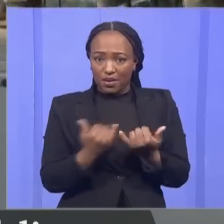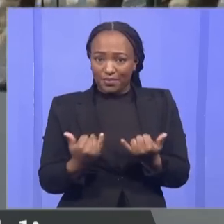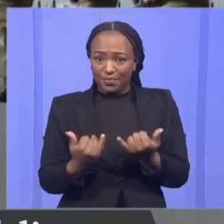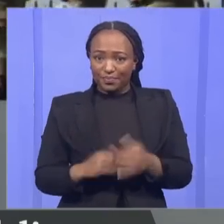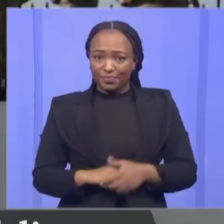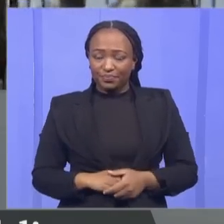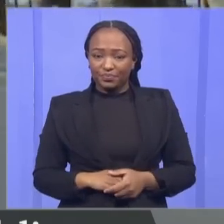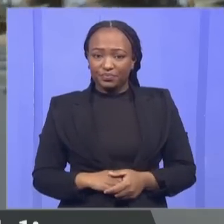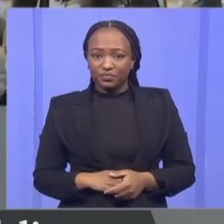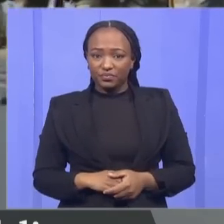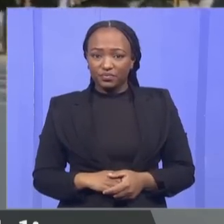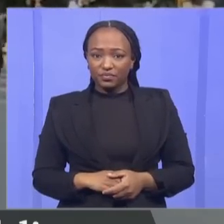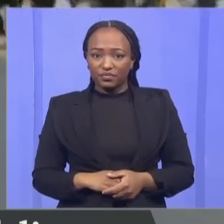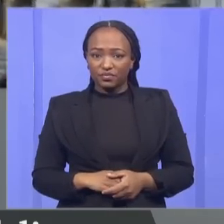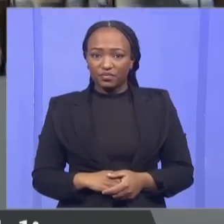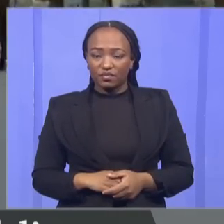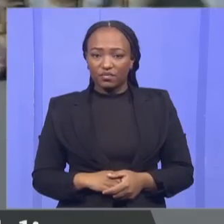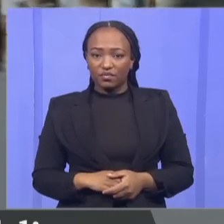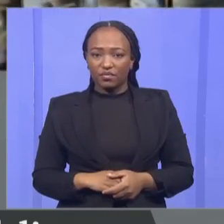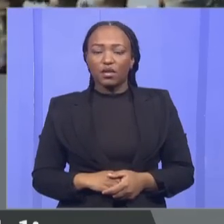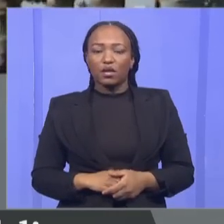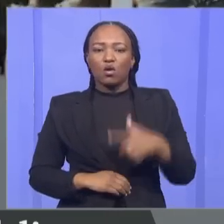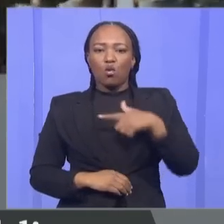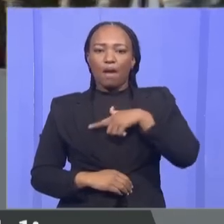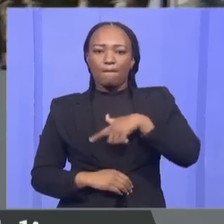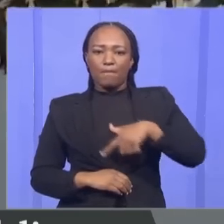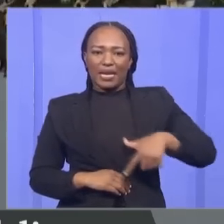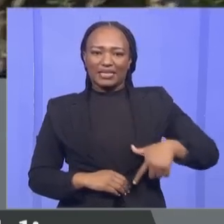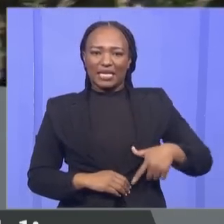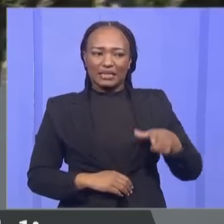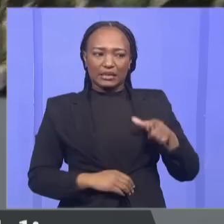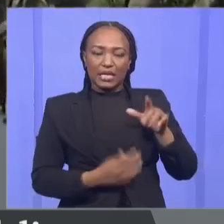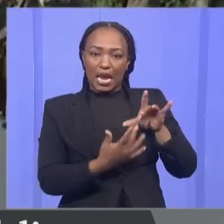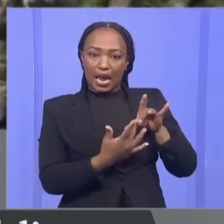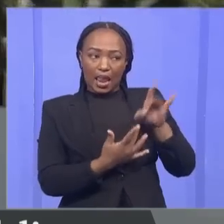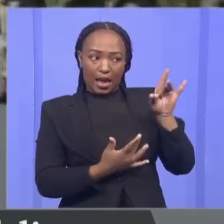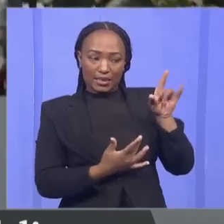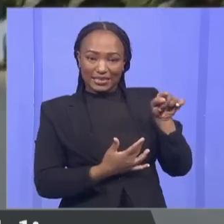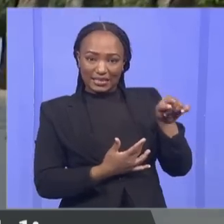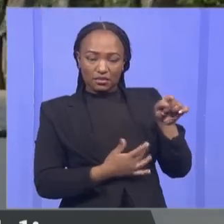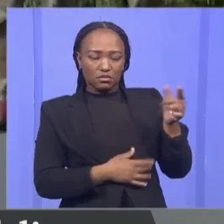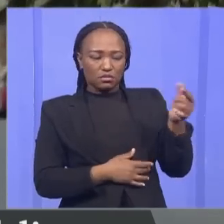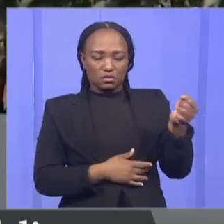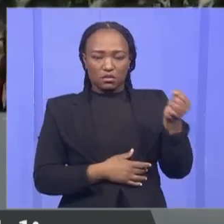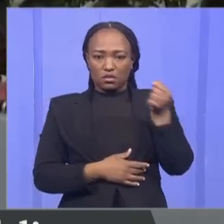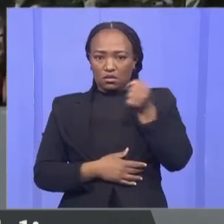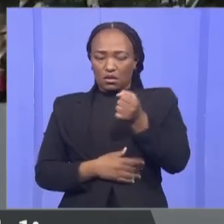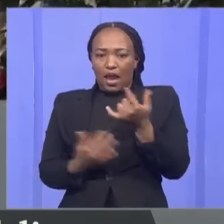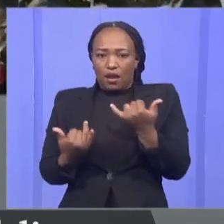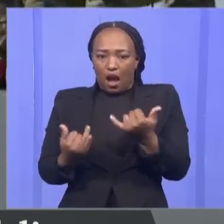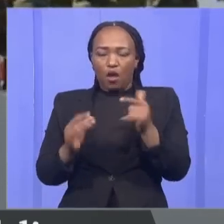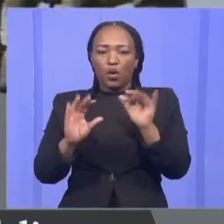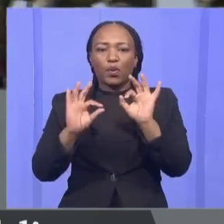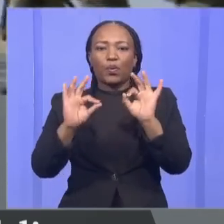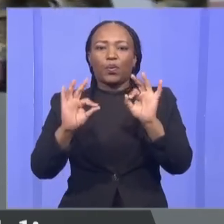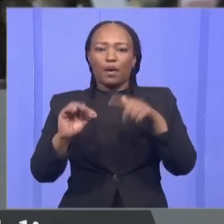Now, once the president-elect has taken oath, now is now the president of the Republic,